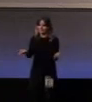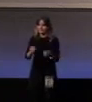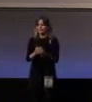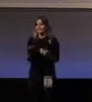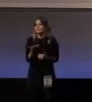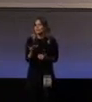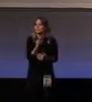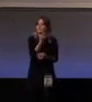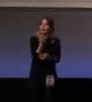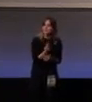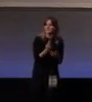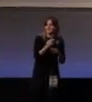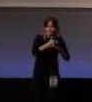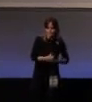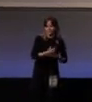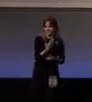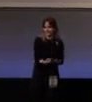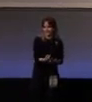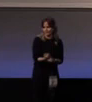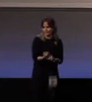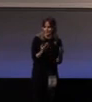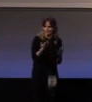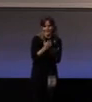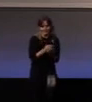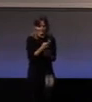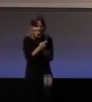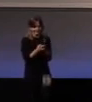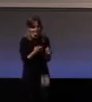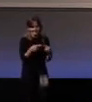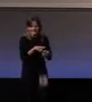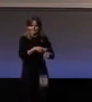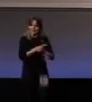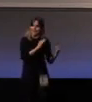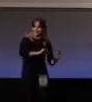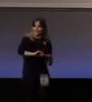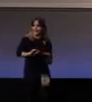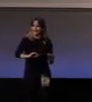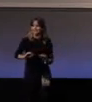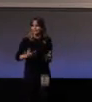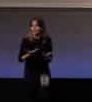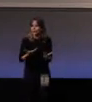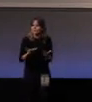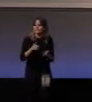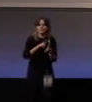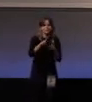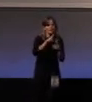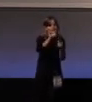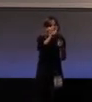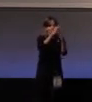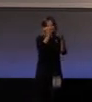is en artistiek institutions dat dat educators basically dat dat dat dat drie interpreet répertoire